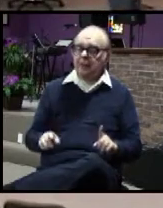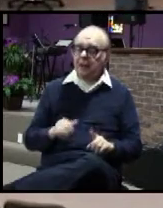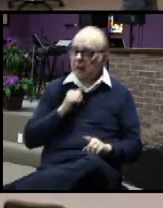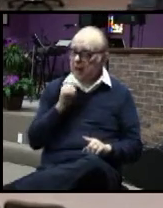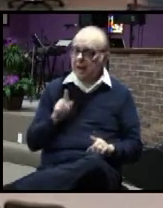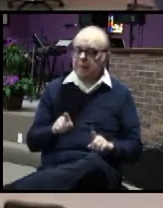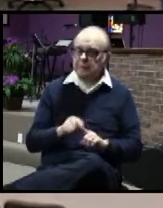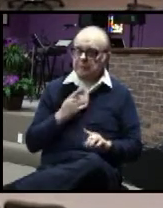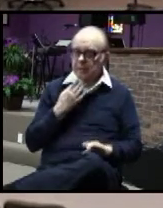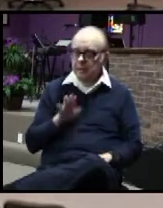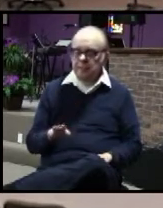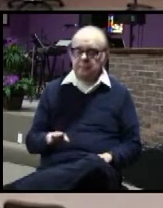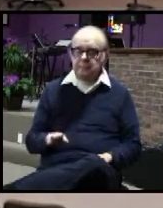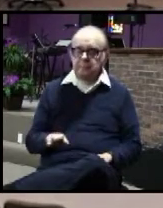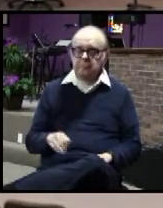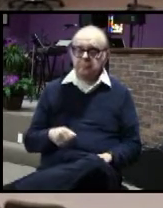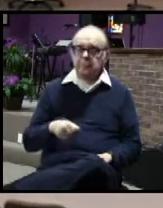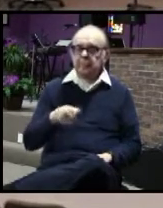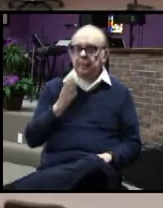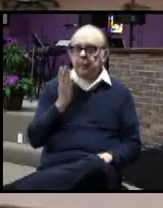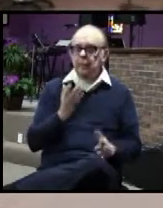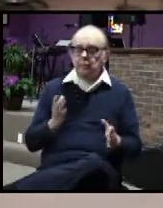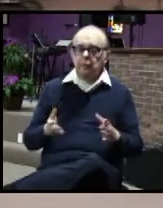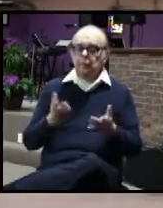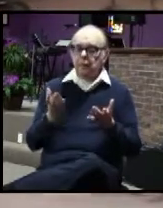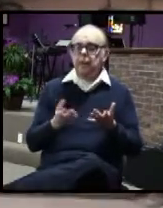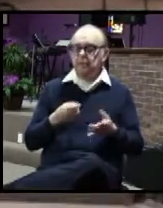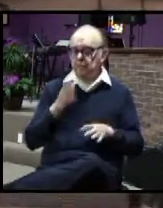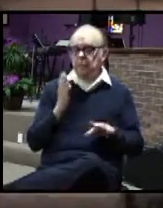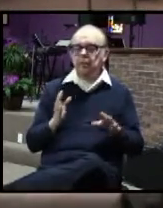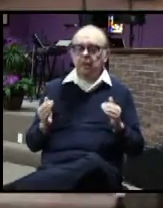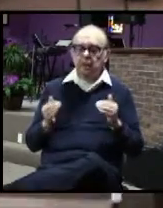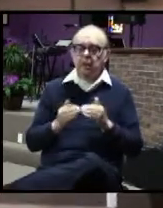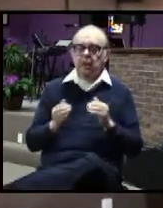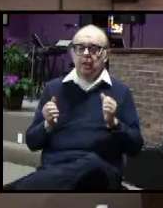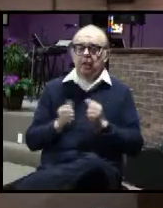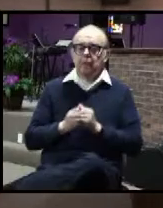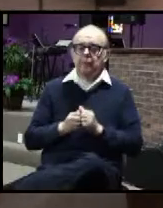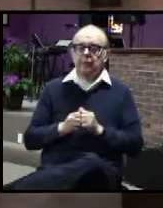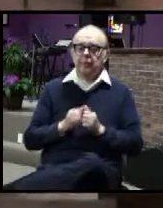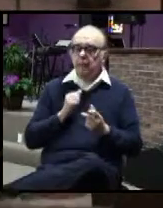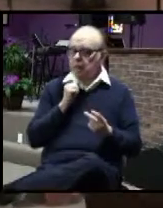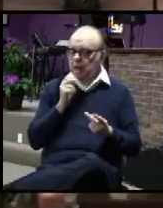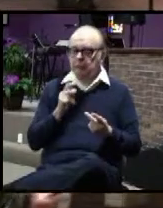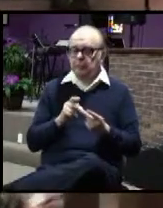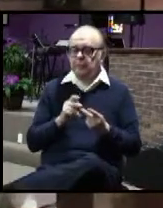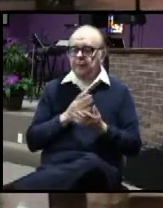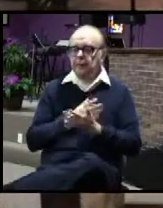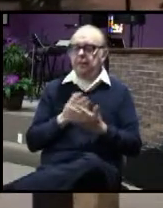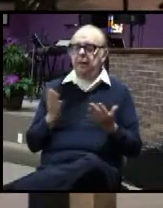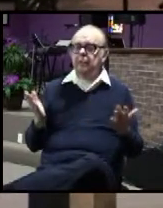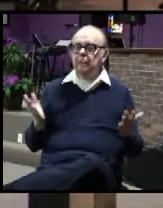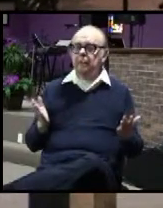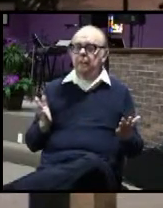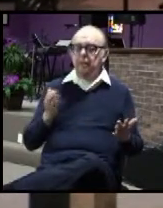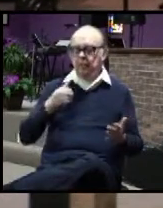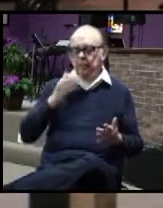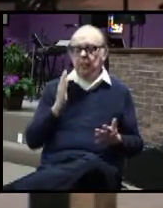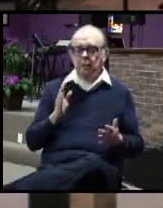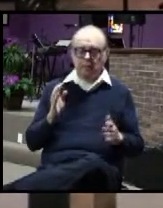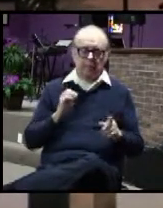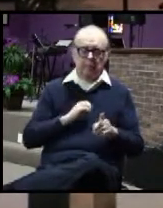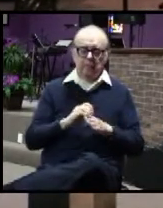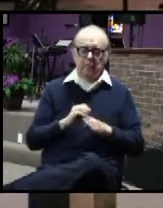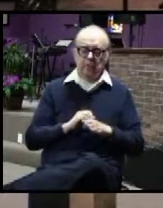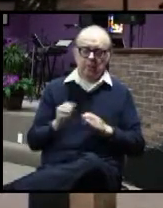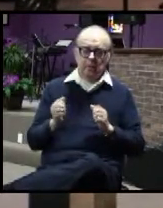But God can do what God wants to do, even with imperfect things. If God wants to discipline you with a crooked